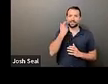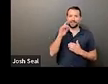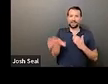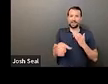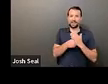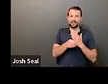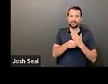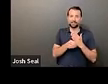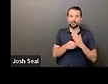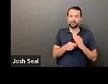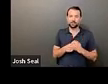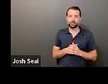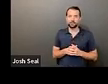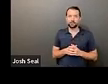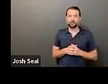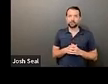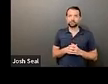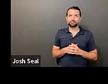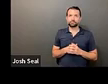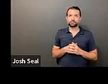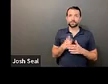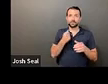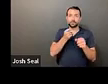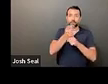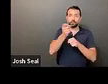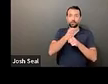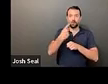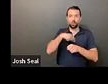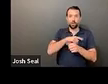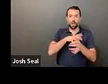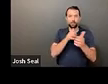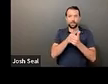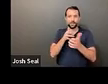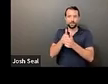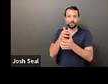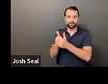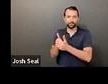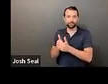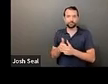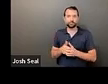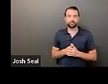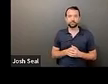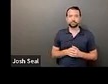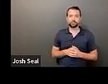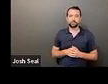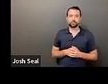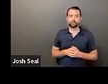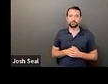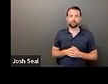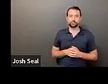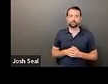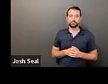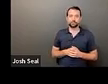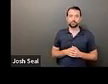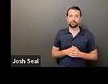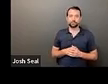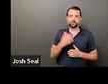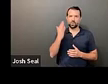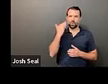said that it gets amended every year. And that is because